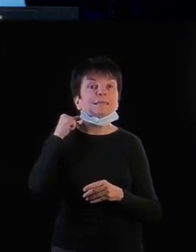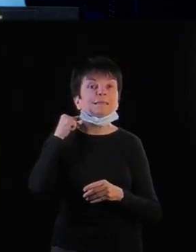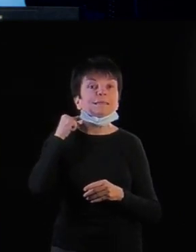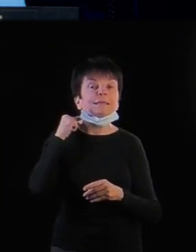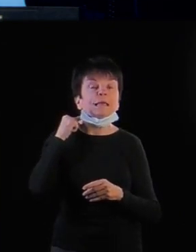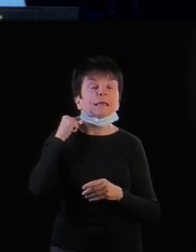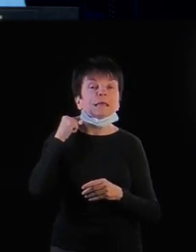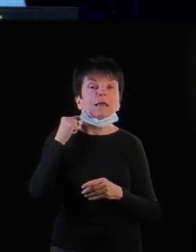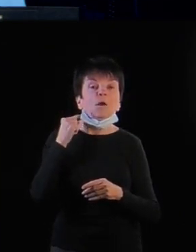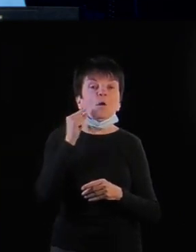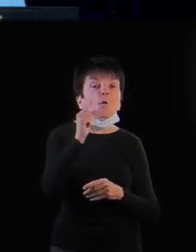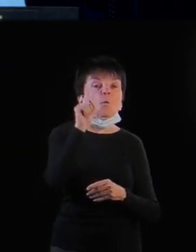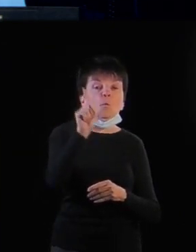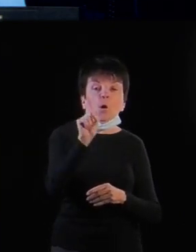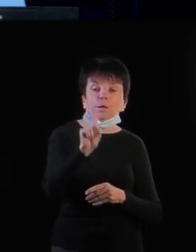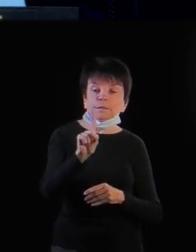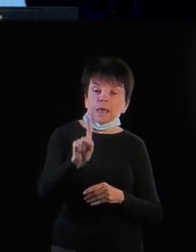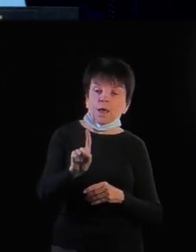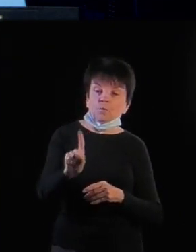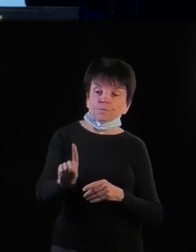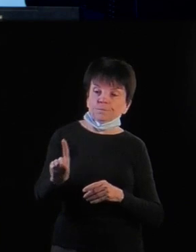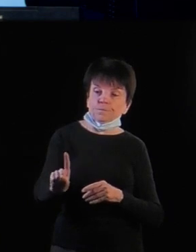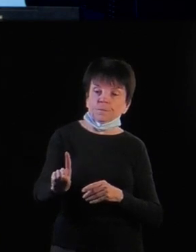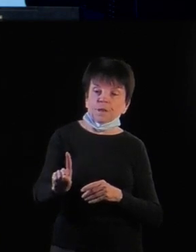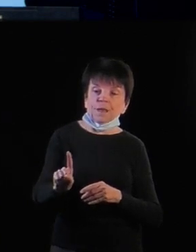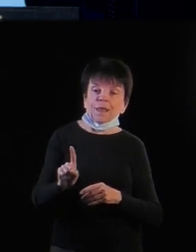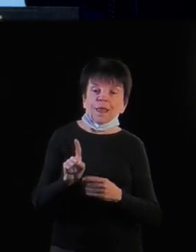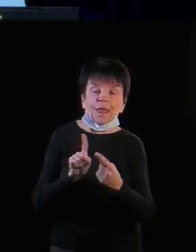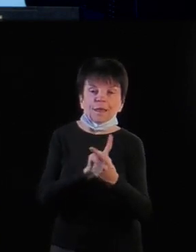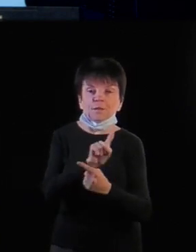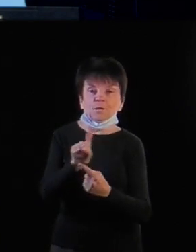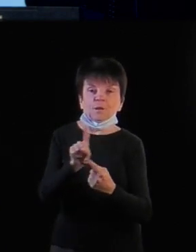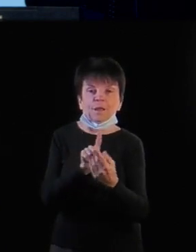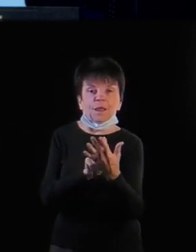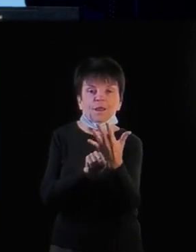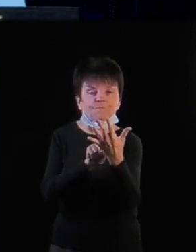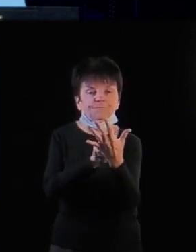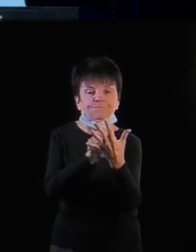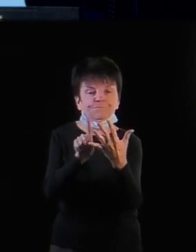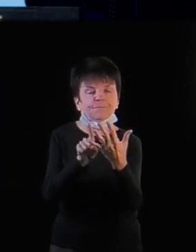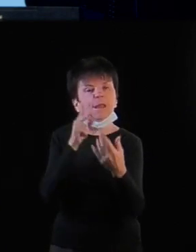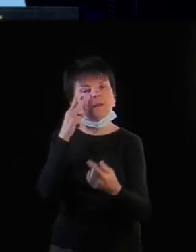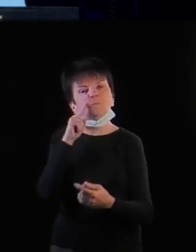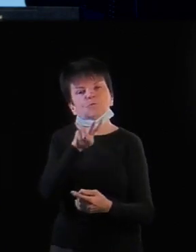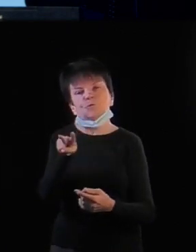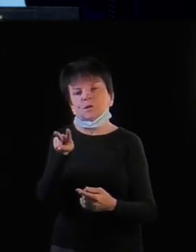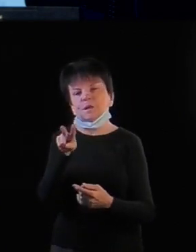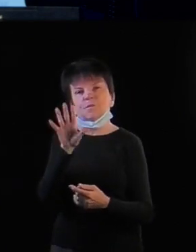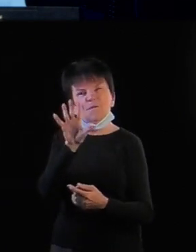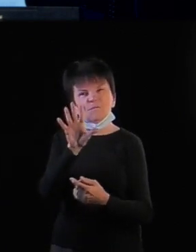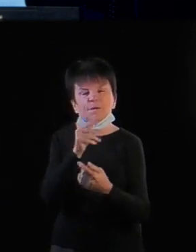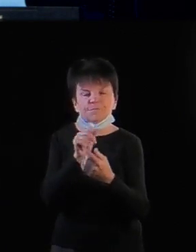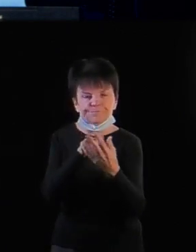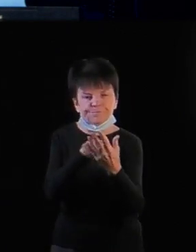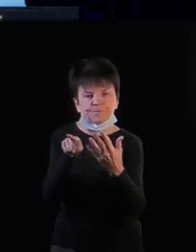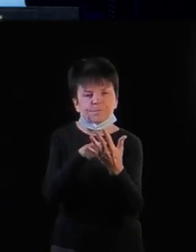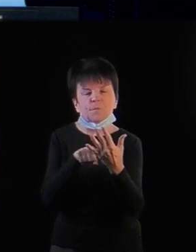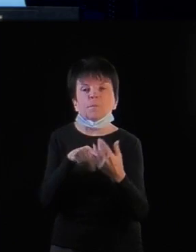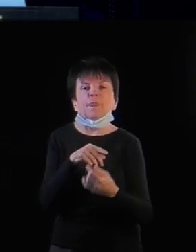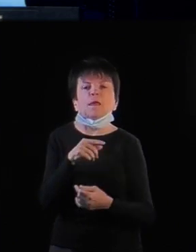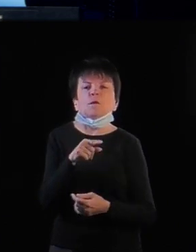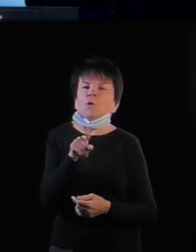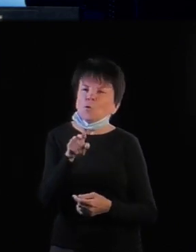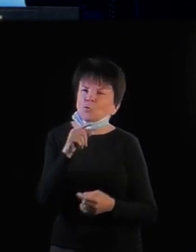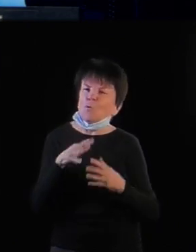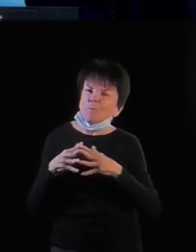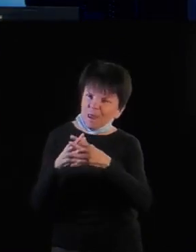platform walked down off of the platform and came down and looked at the girls, the five girls sitting together. And he said,